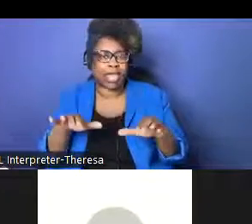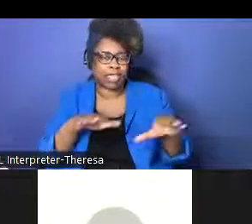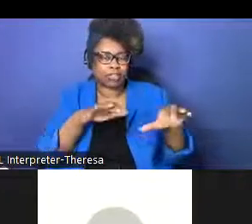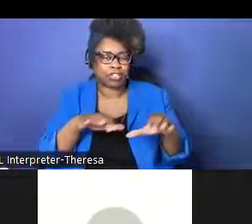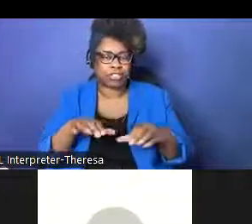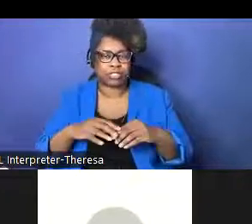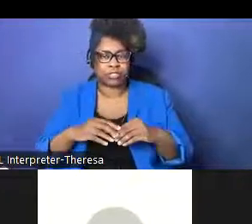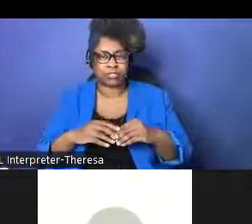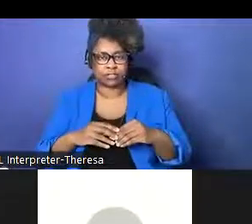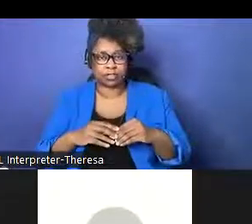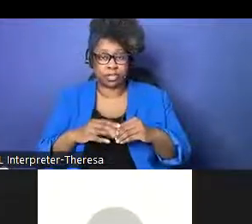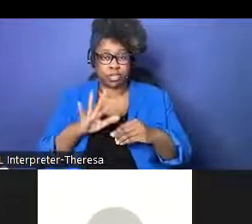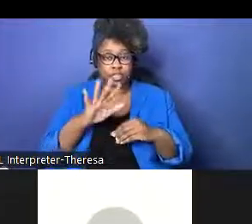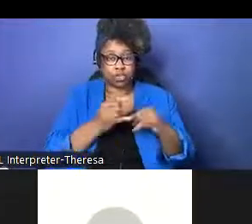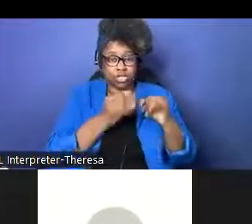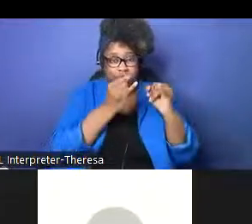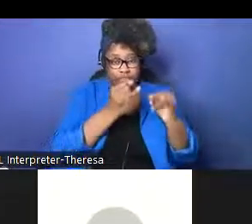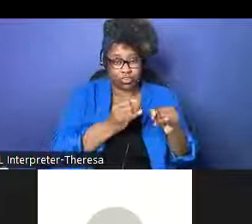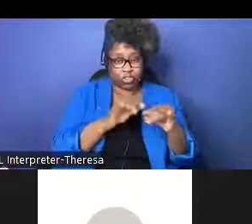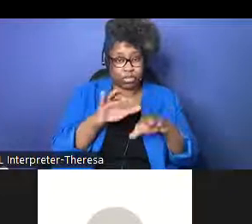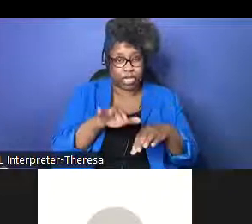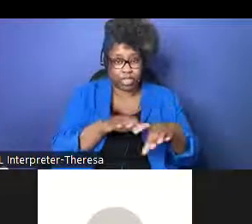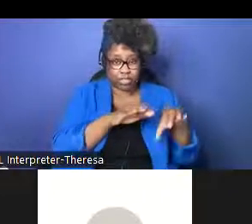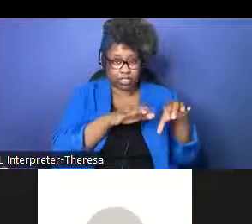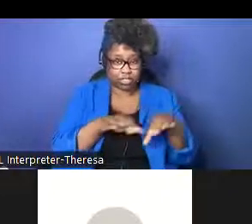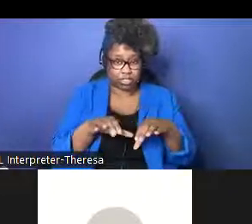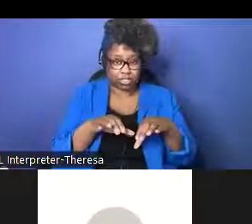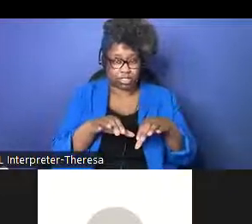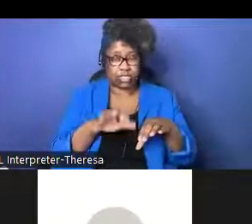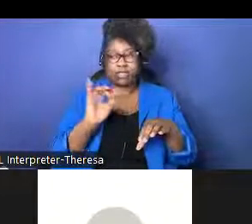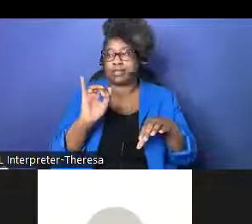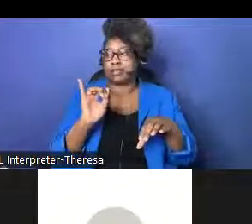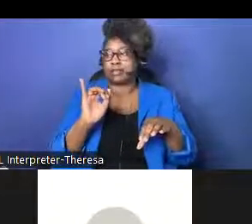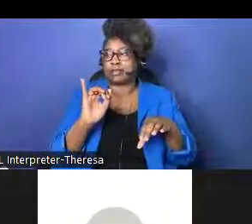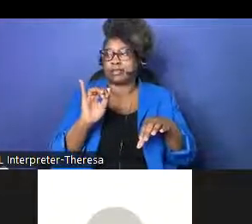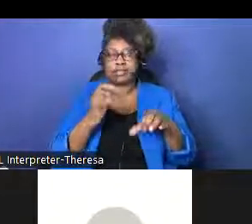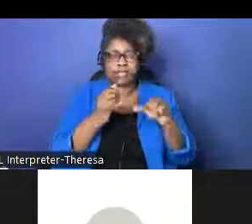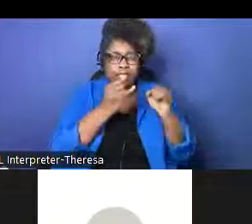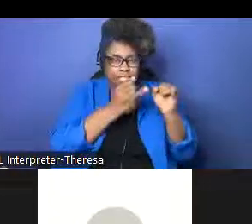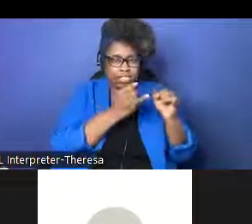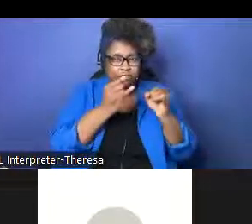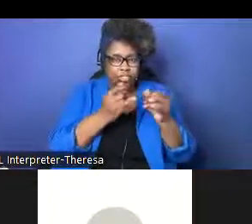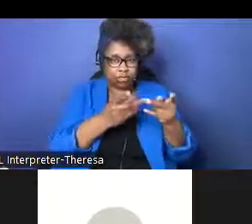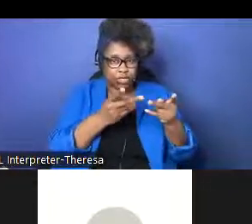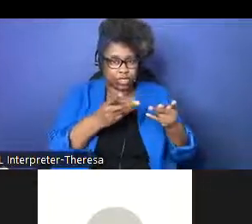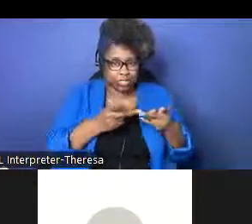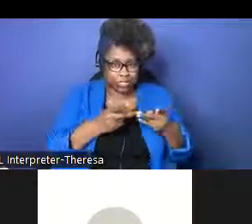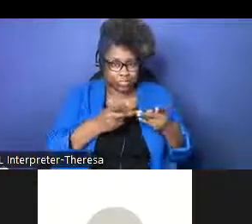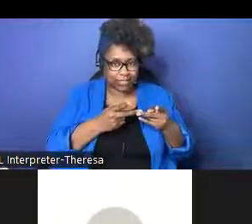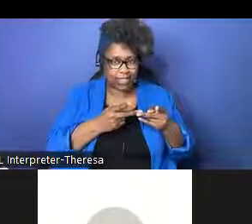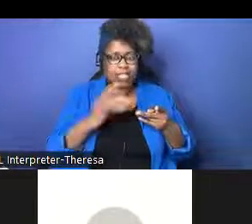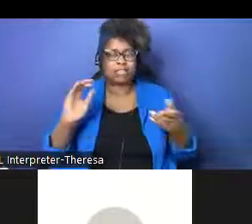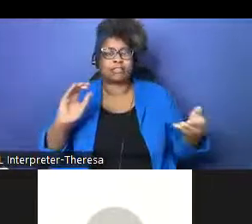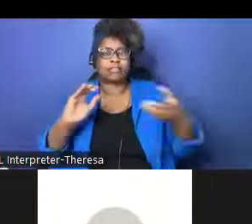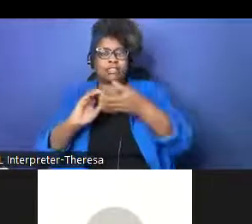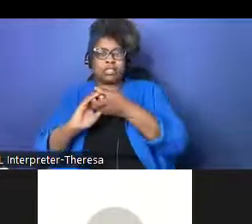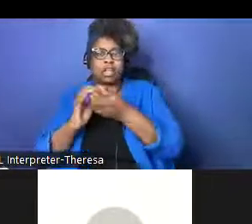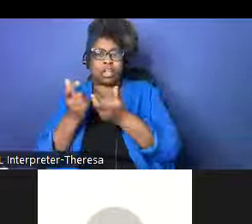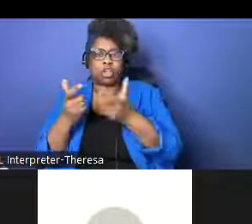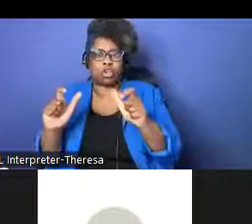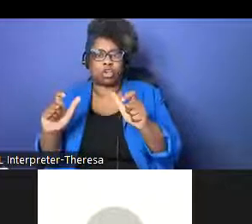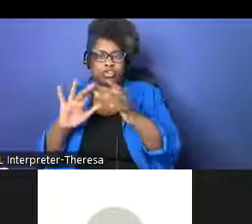tying individual actions like we see at the individual sites into this larger network.